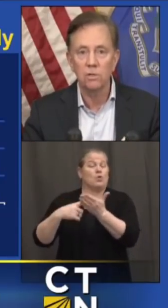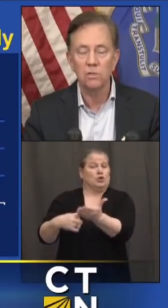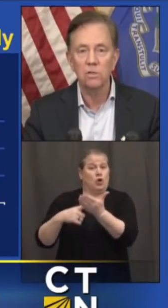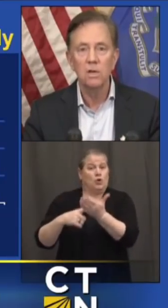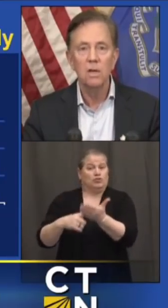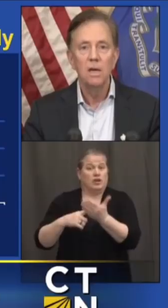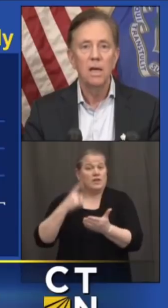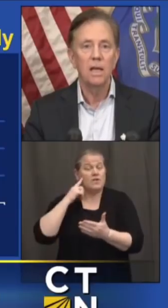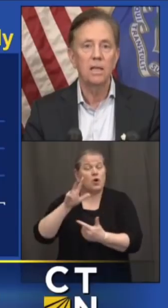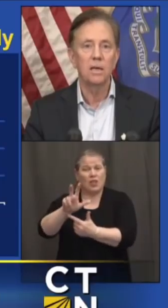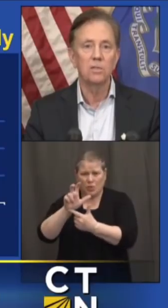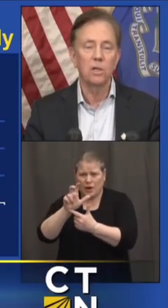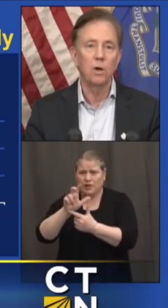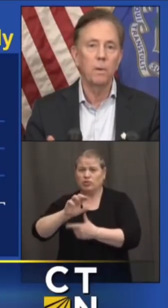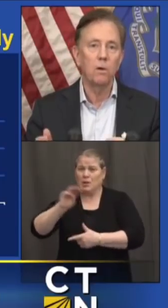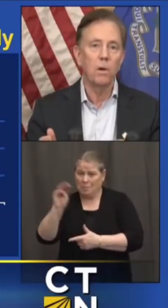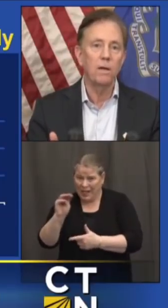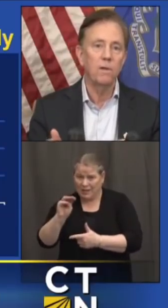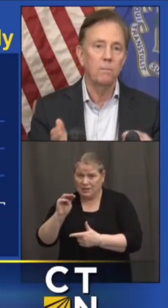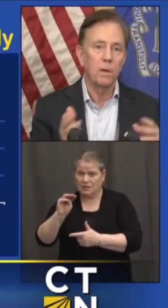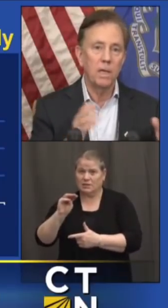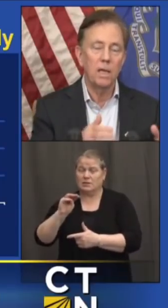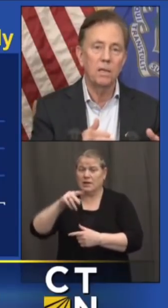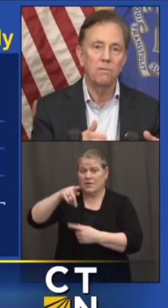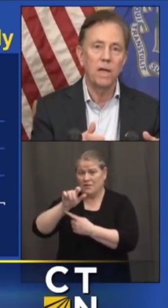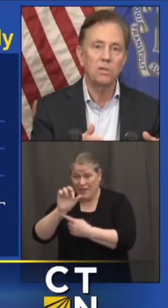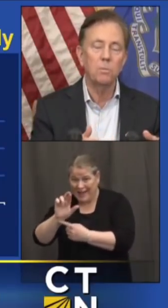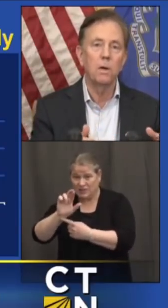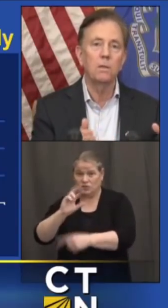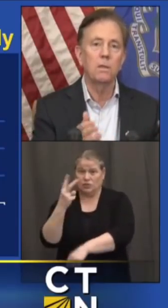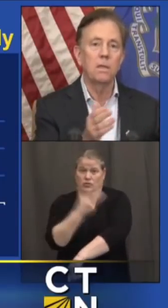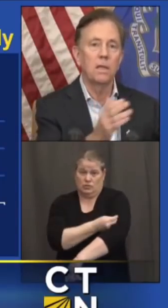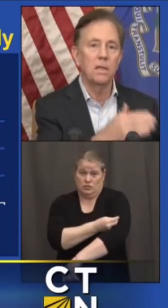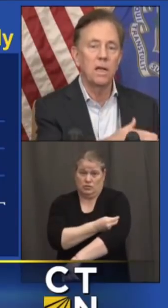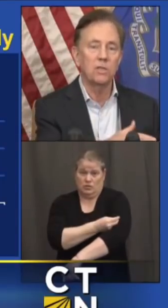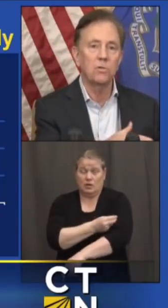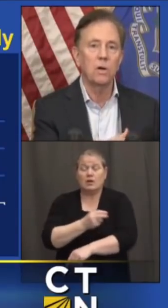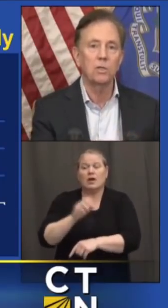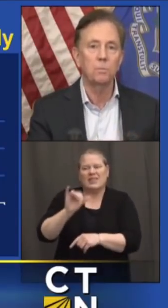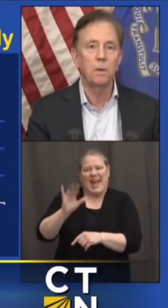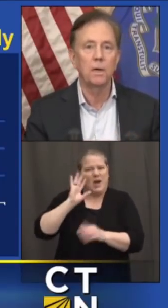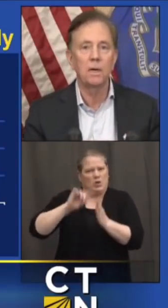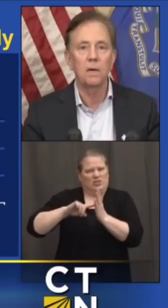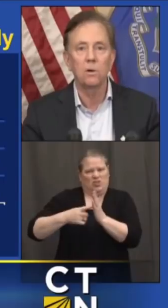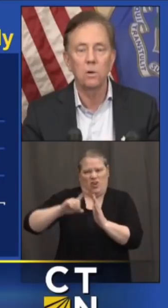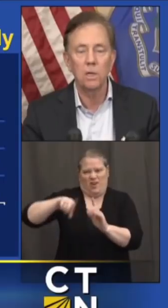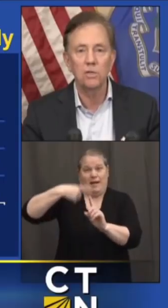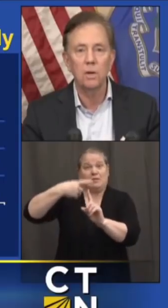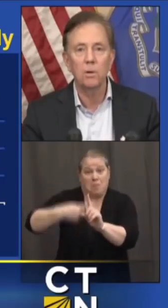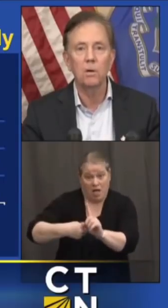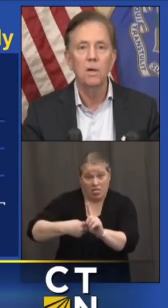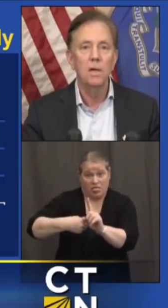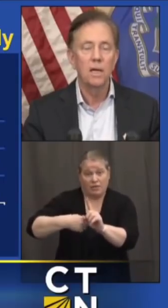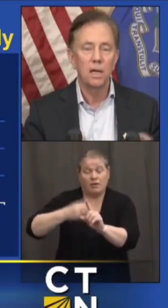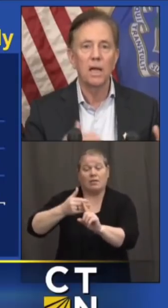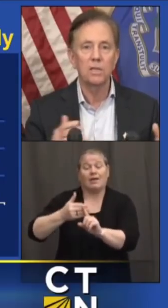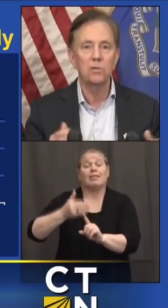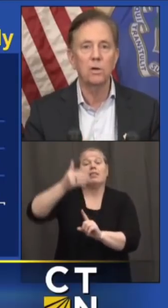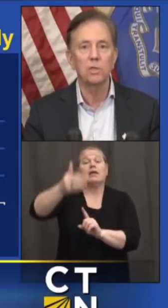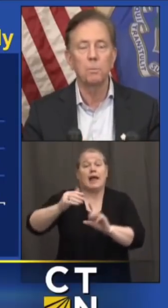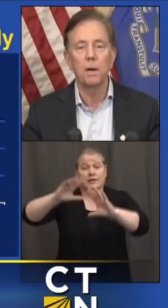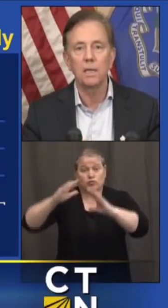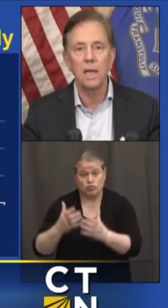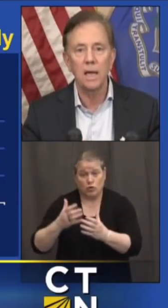Pfizer doses. And so they'll be arriving by the end of next month, and then the next tranche by early summer, and the